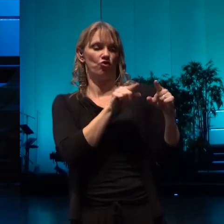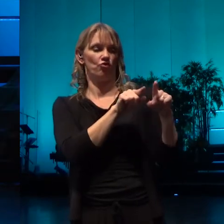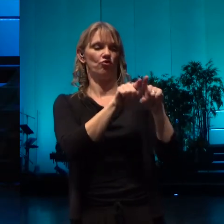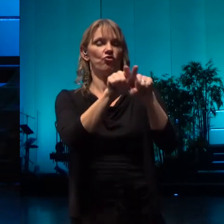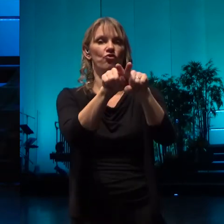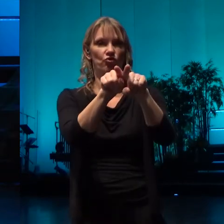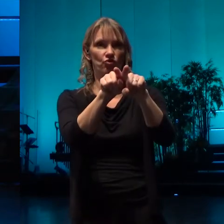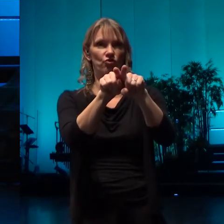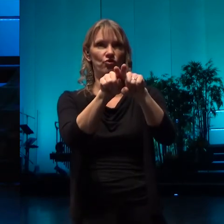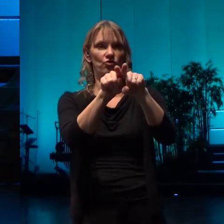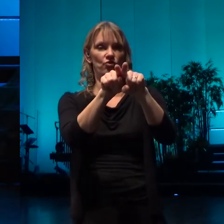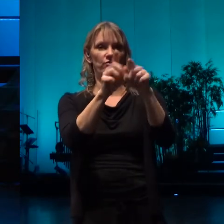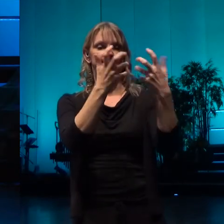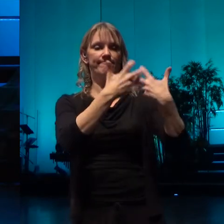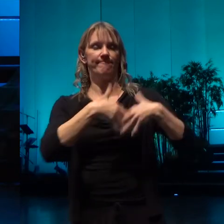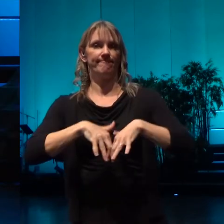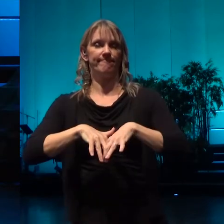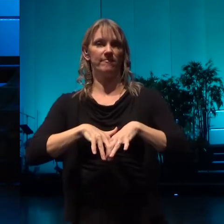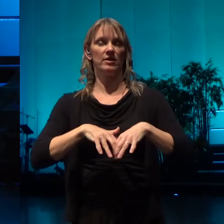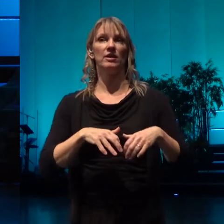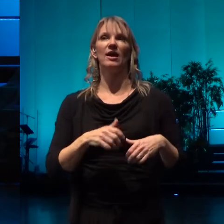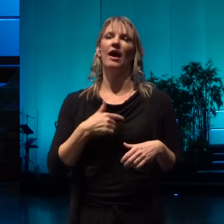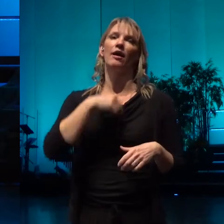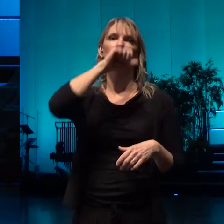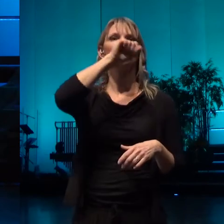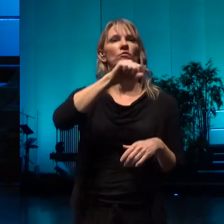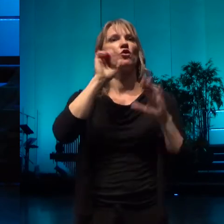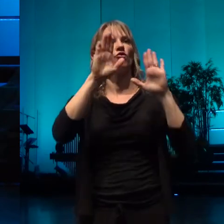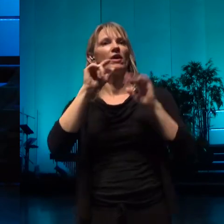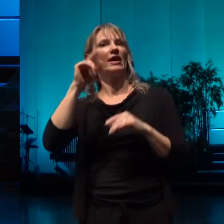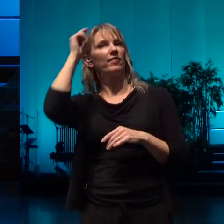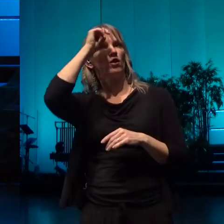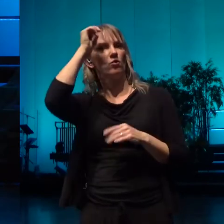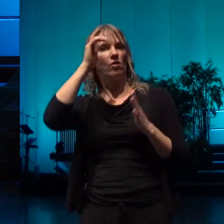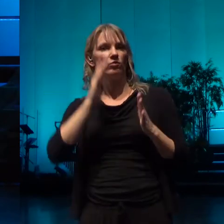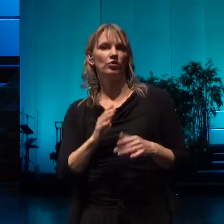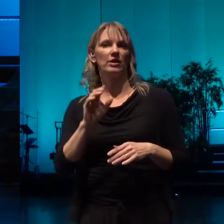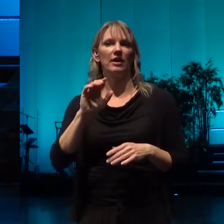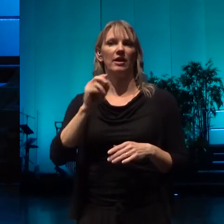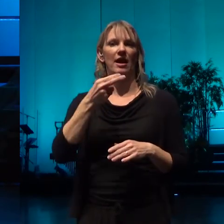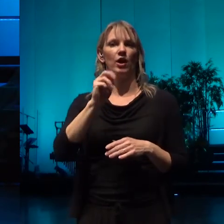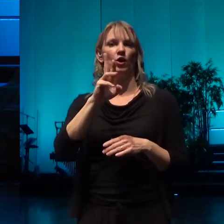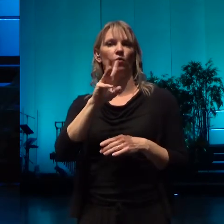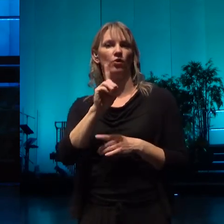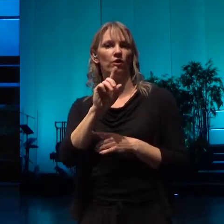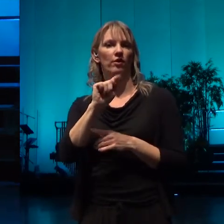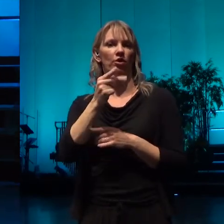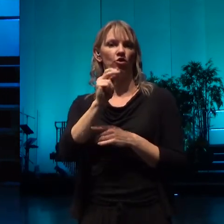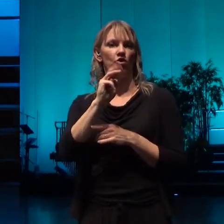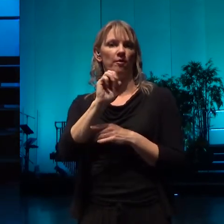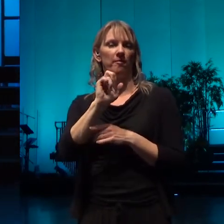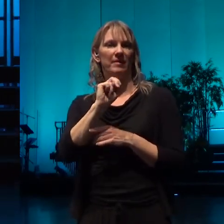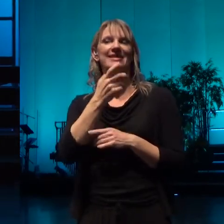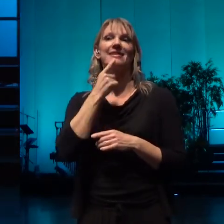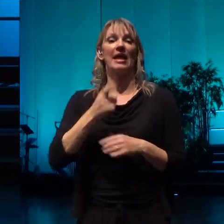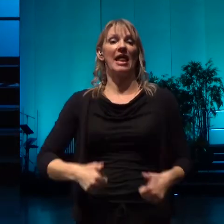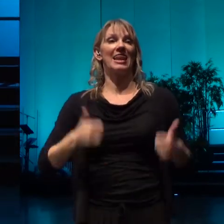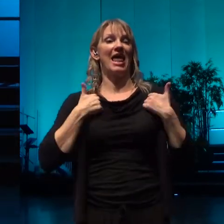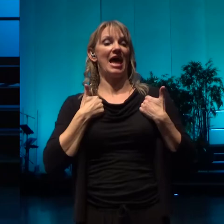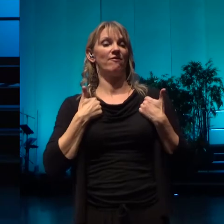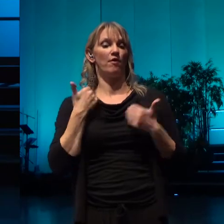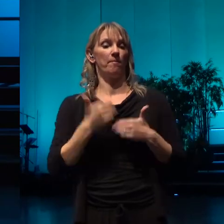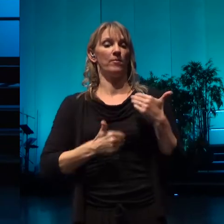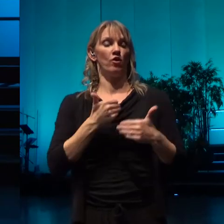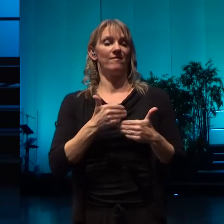sync. I love how the great theologian Howard Thurman put it. He said, life moves at a deeper